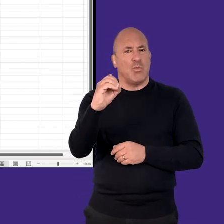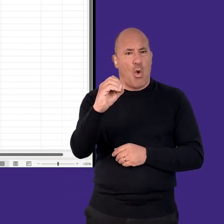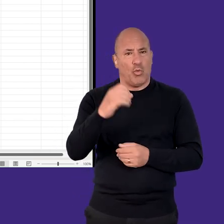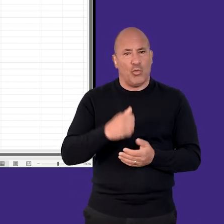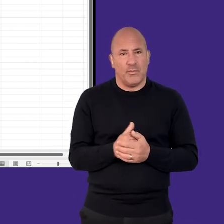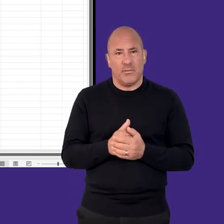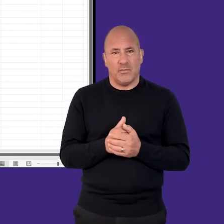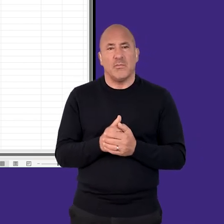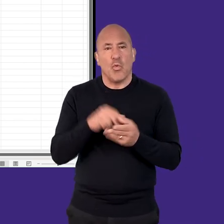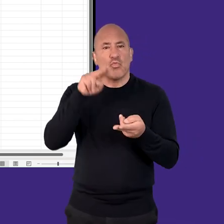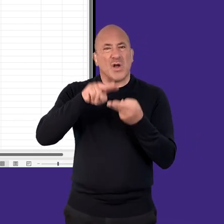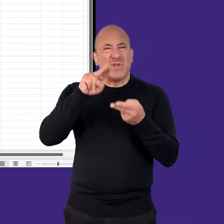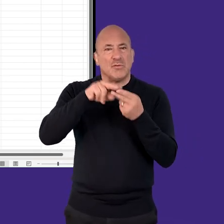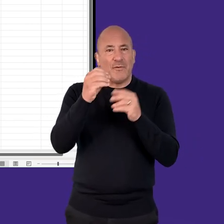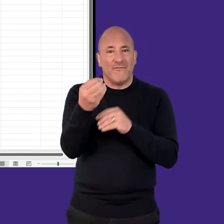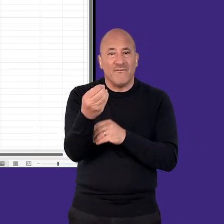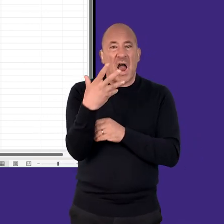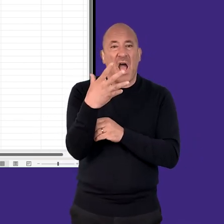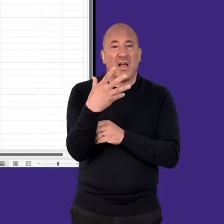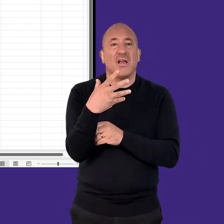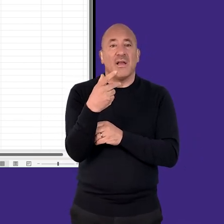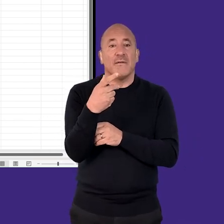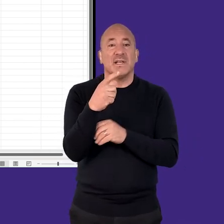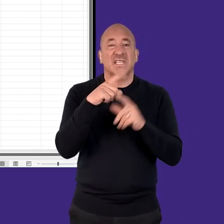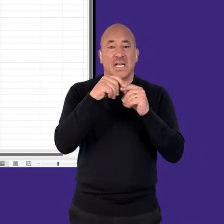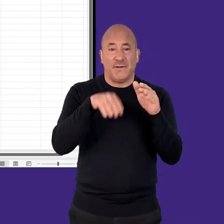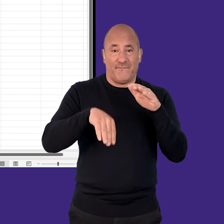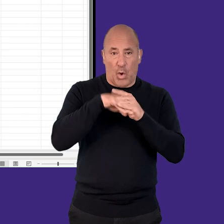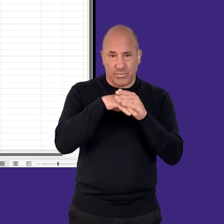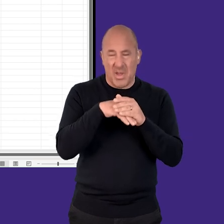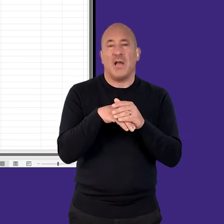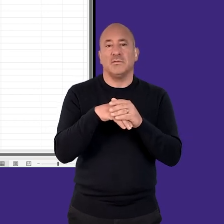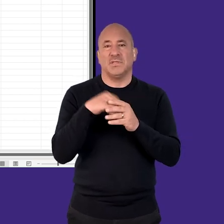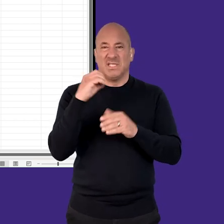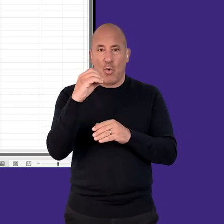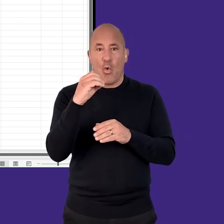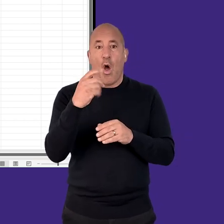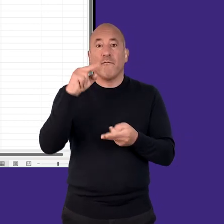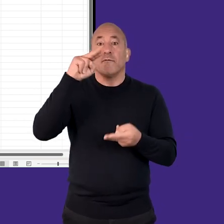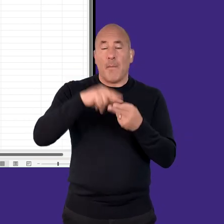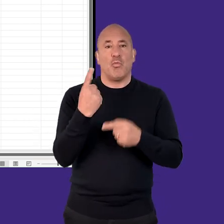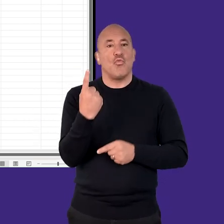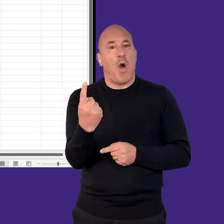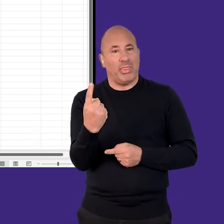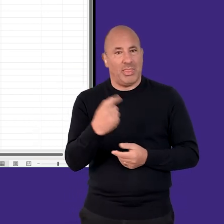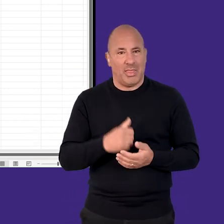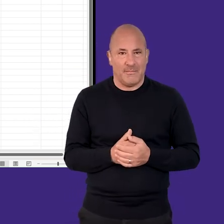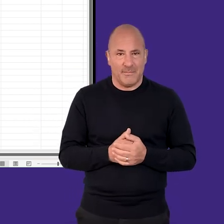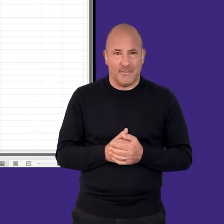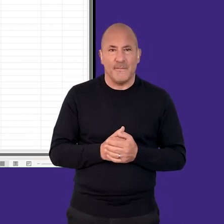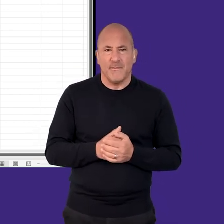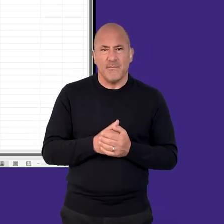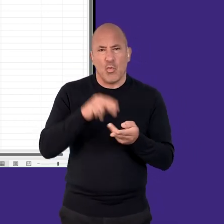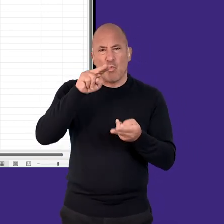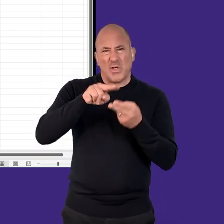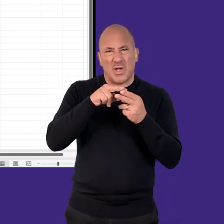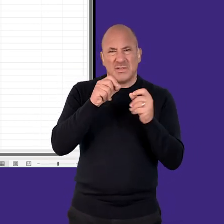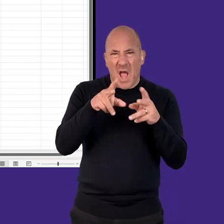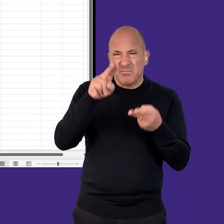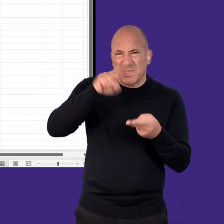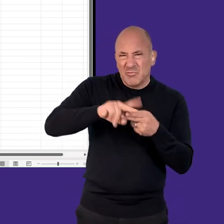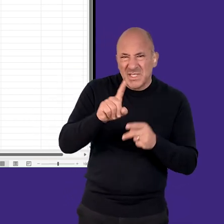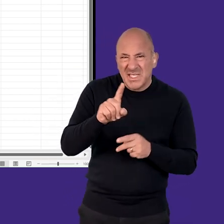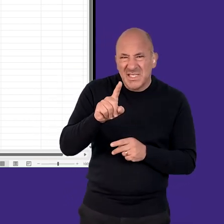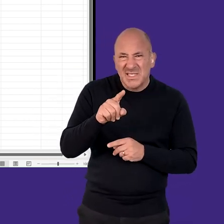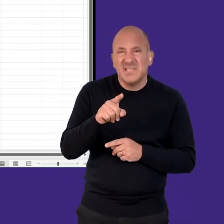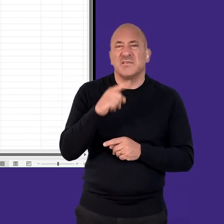Concession flag enter 0 if the ticket is full price, or 1 if the ticket is discounted. Concession type and discount enter not